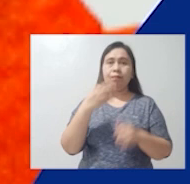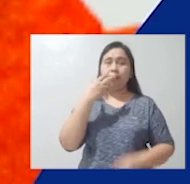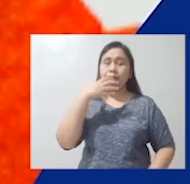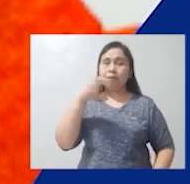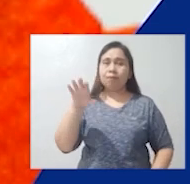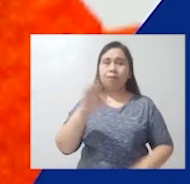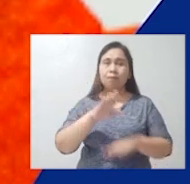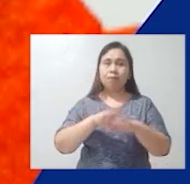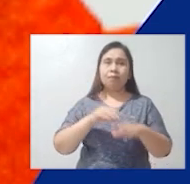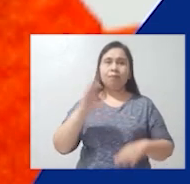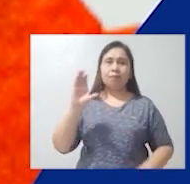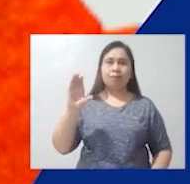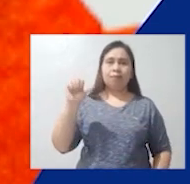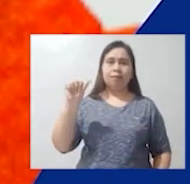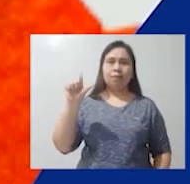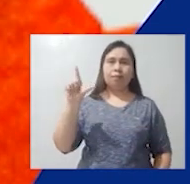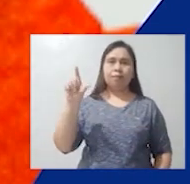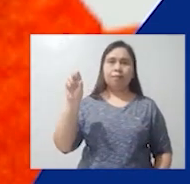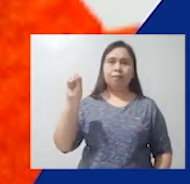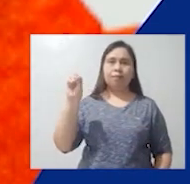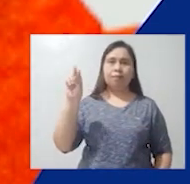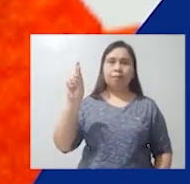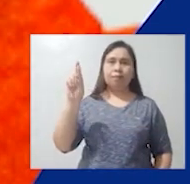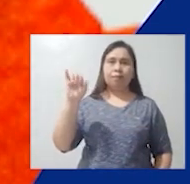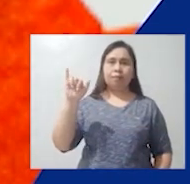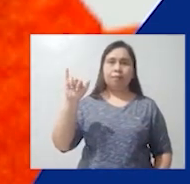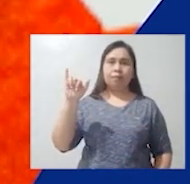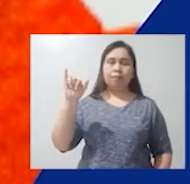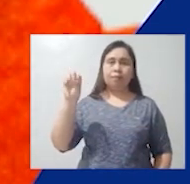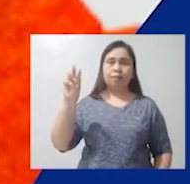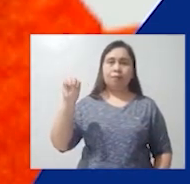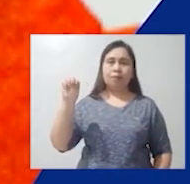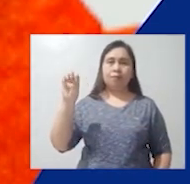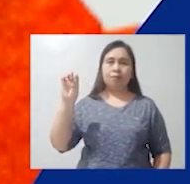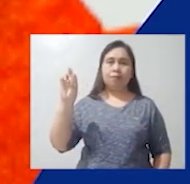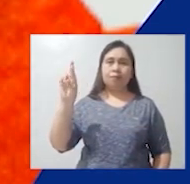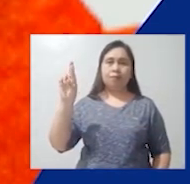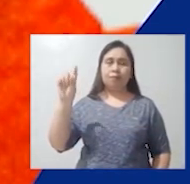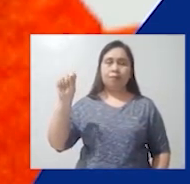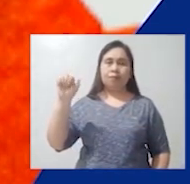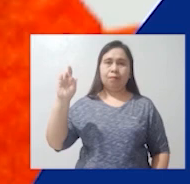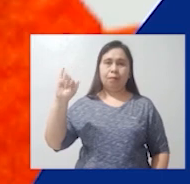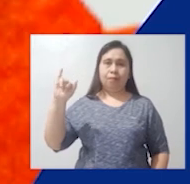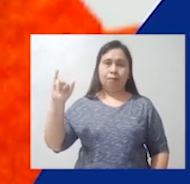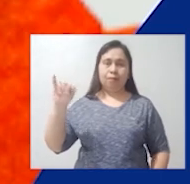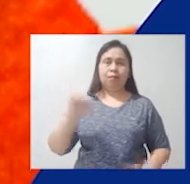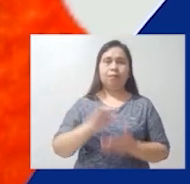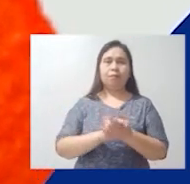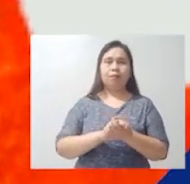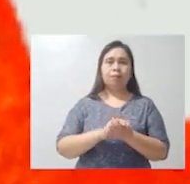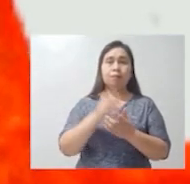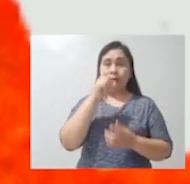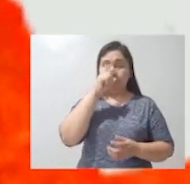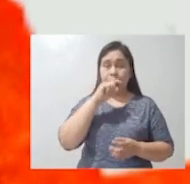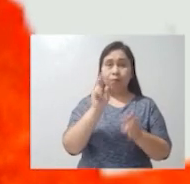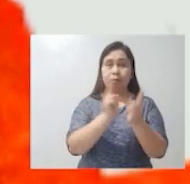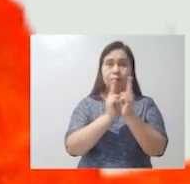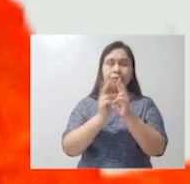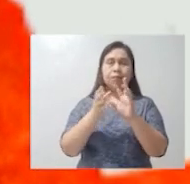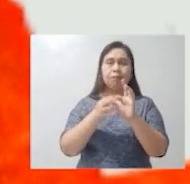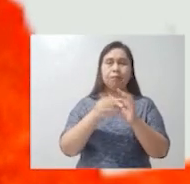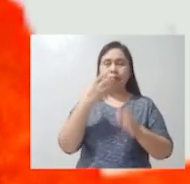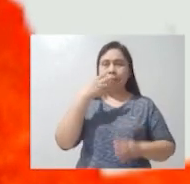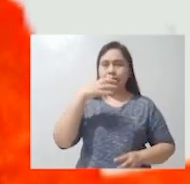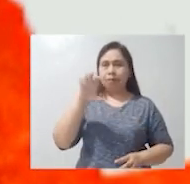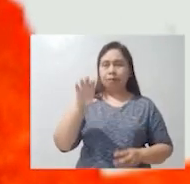called calorimetry, from the word calorie, an old unit of heat. But today, as a